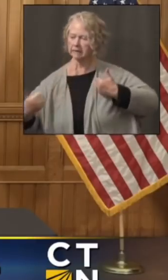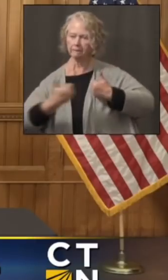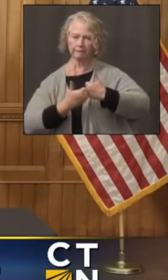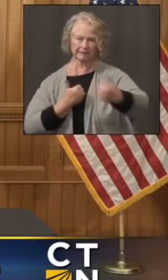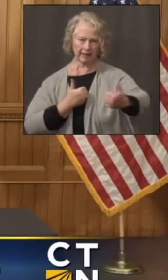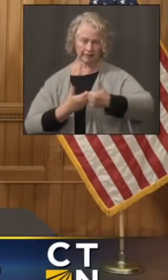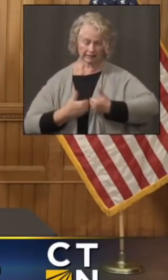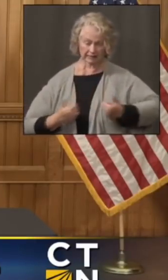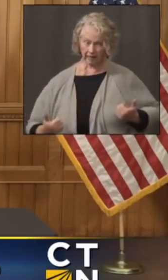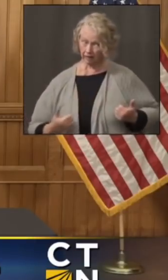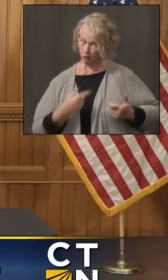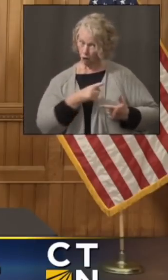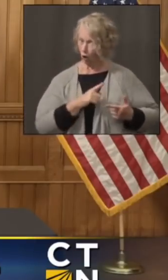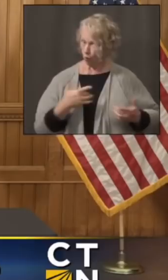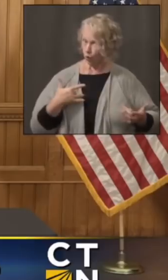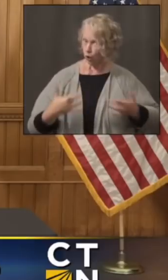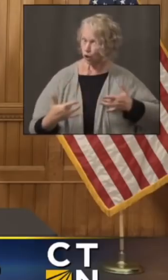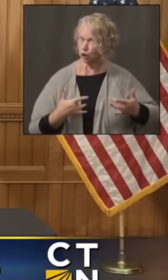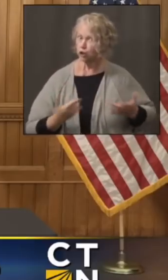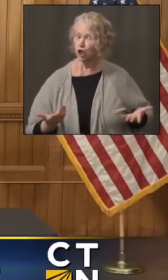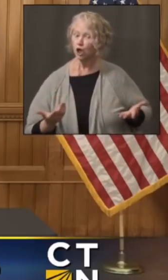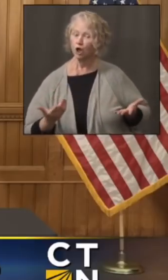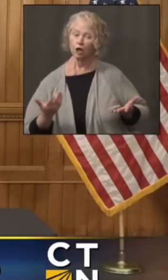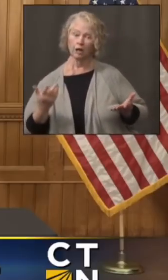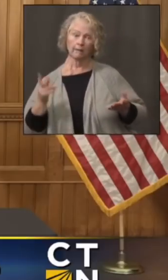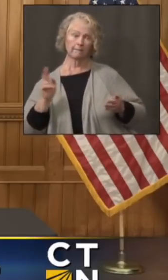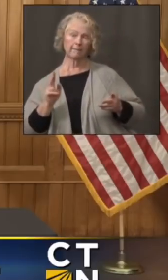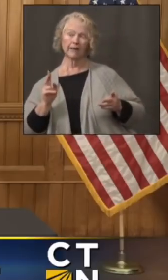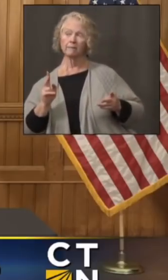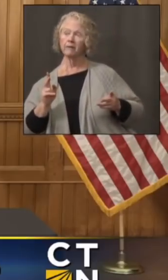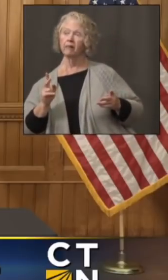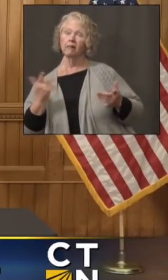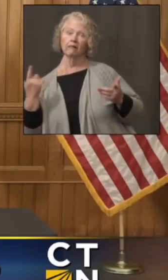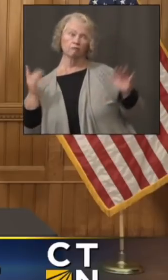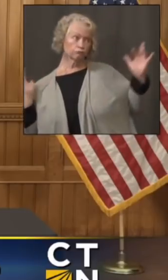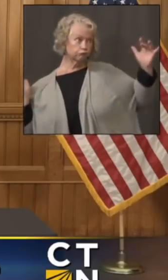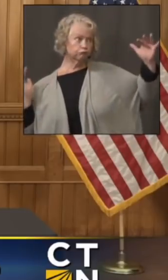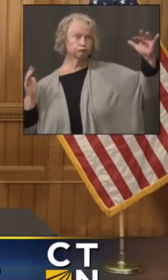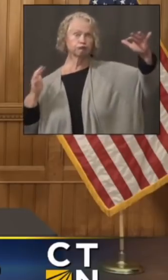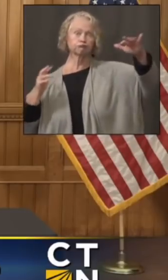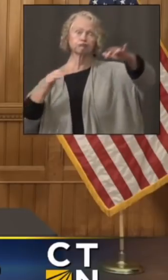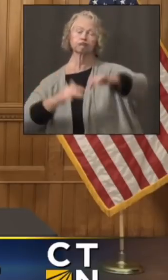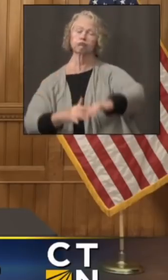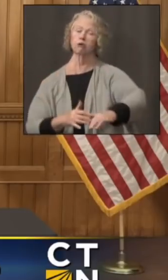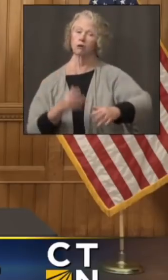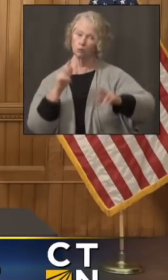an event concern you right now with people coming from possibly all over the state to watch this?